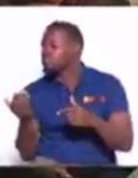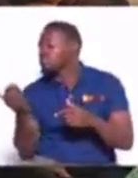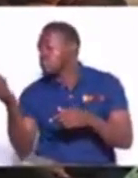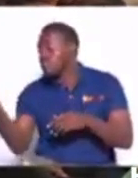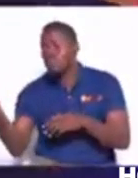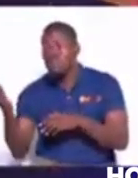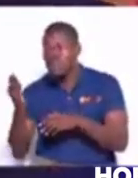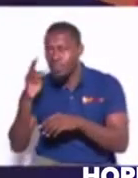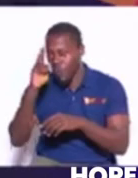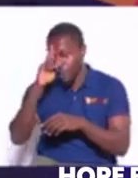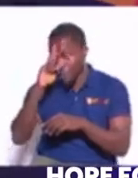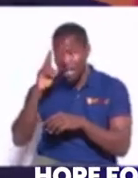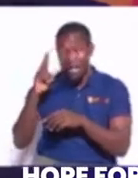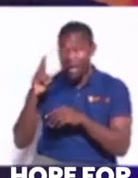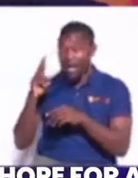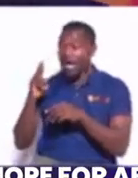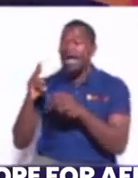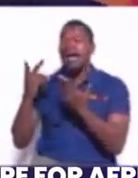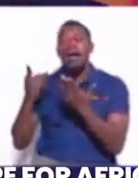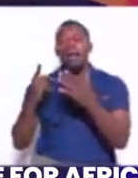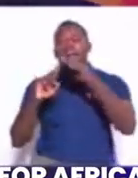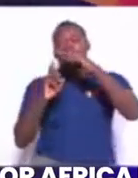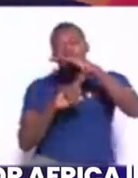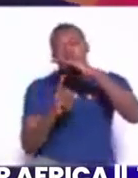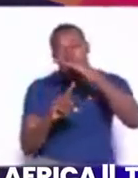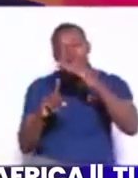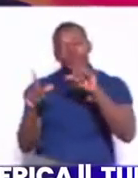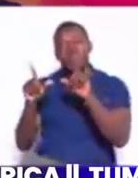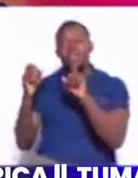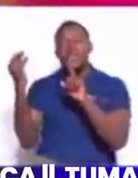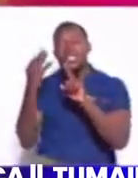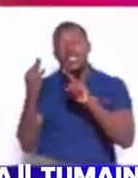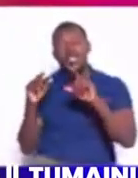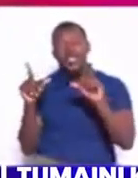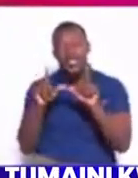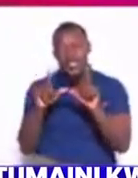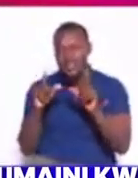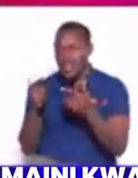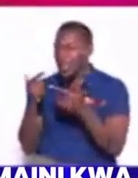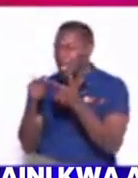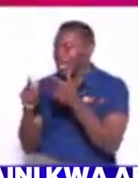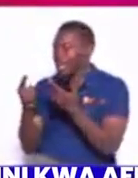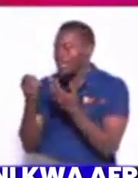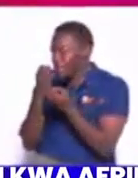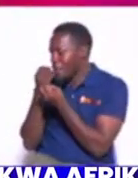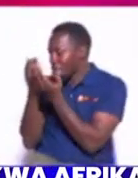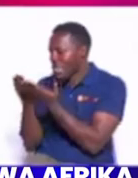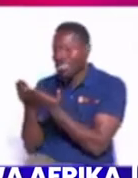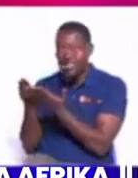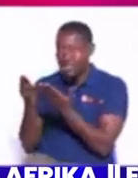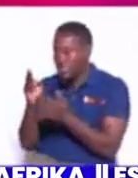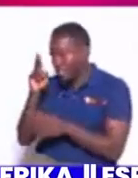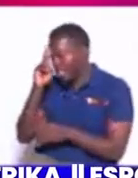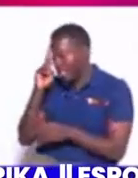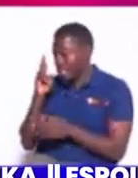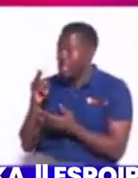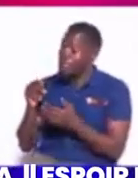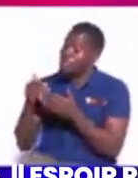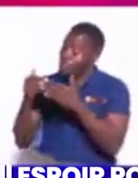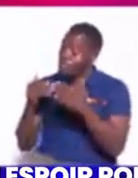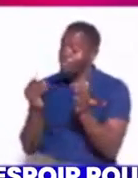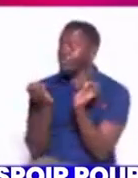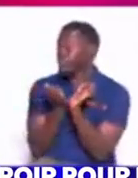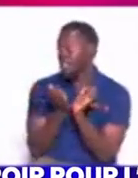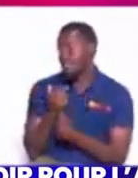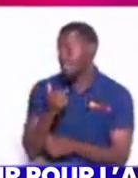driver's license. And I said, "Sir, can I tell you a story before you arrest me? And give me a fine." He